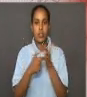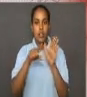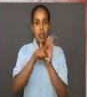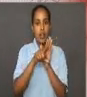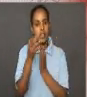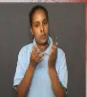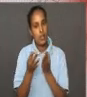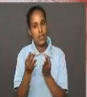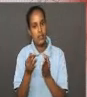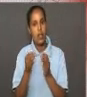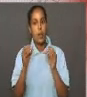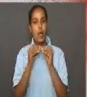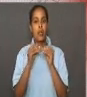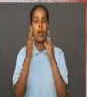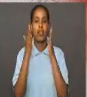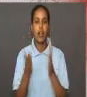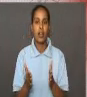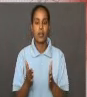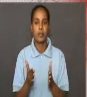law expressed mathematically?